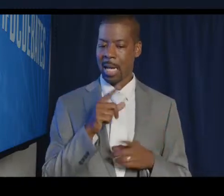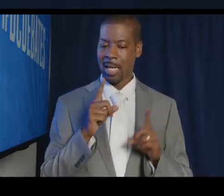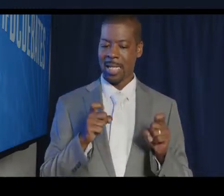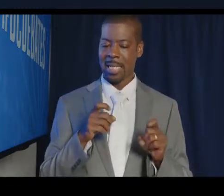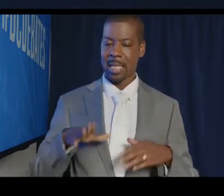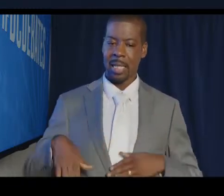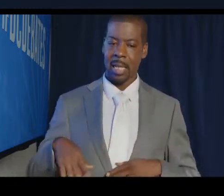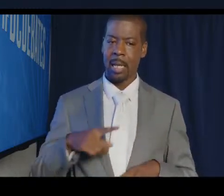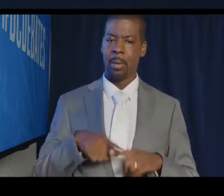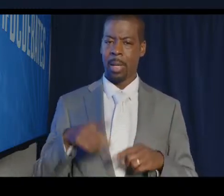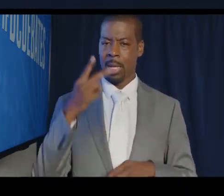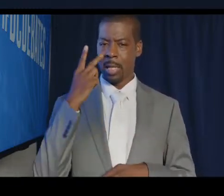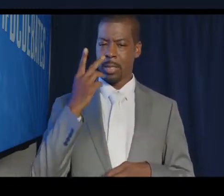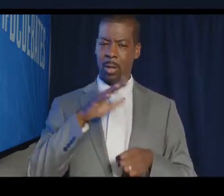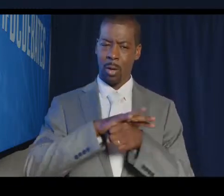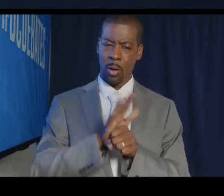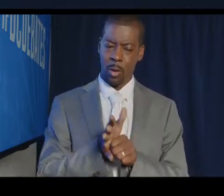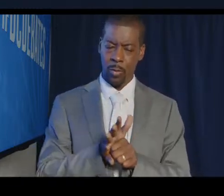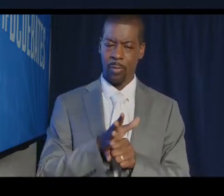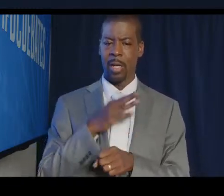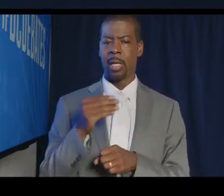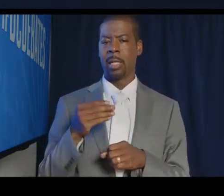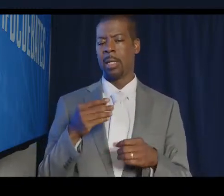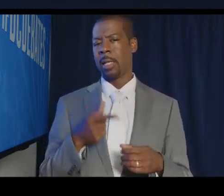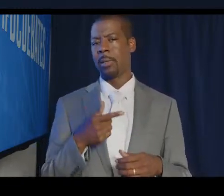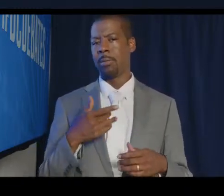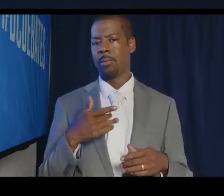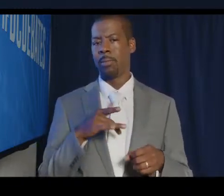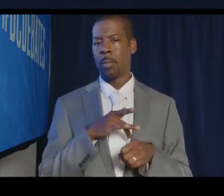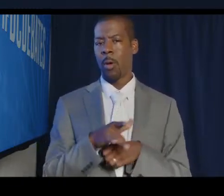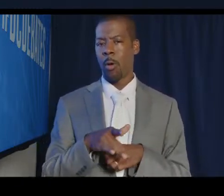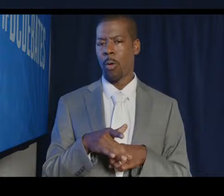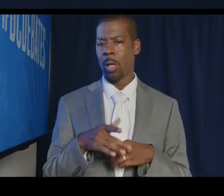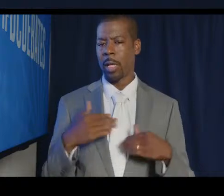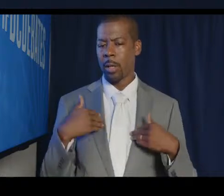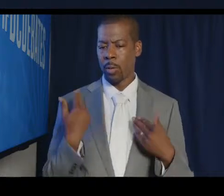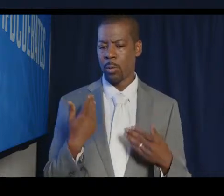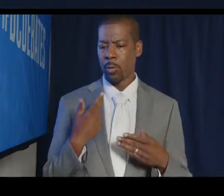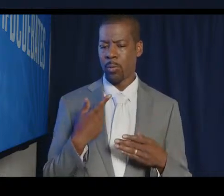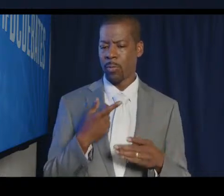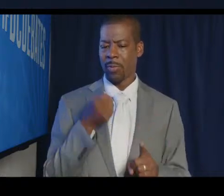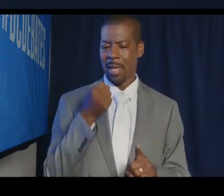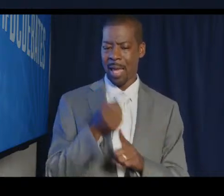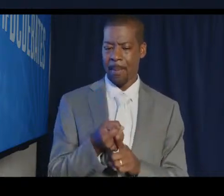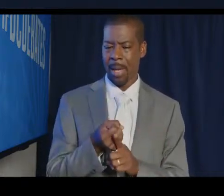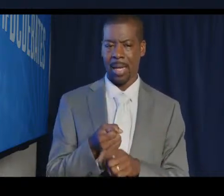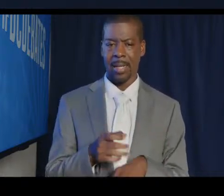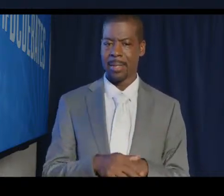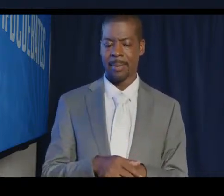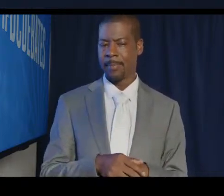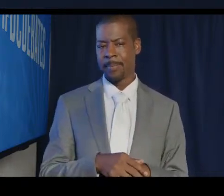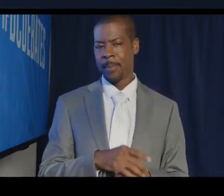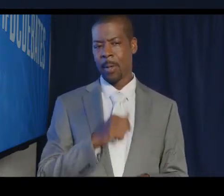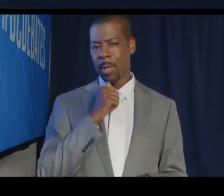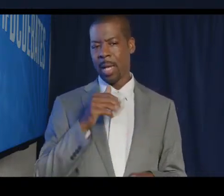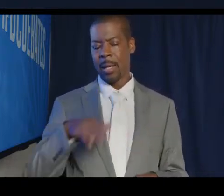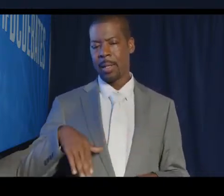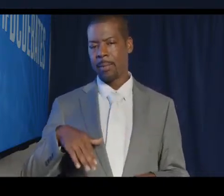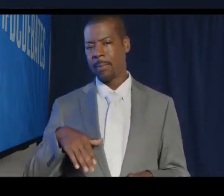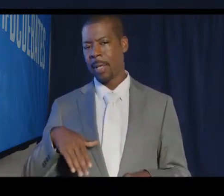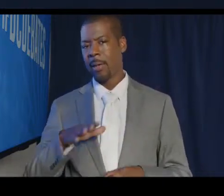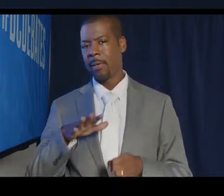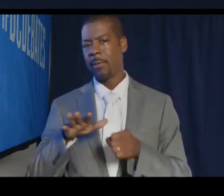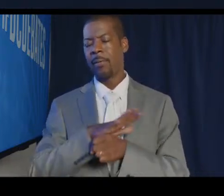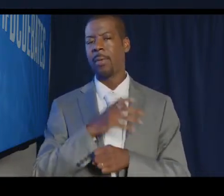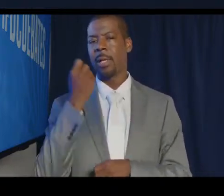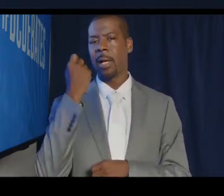of the pandemic and the early childhood piece of things. And I don't feel like we've fully been able to grasp what the impact of that was on our children in